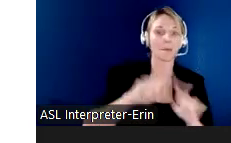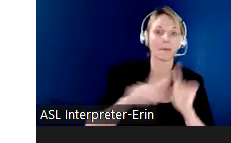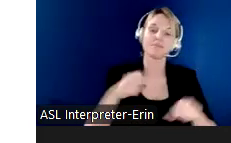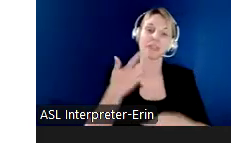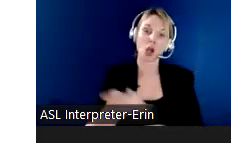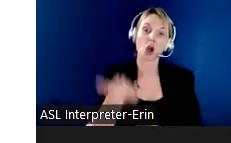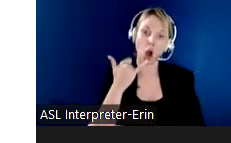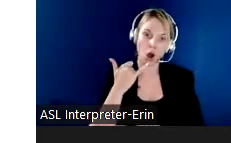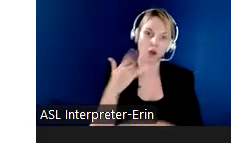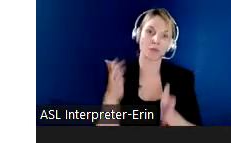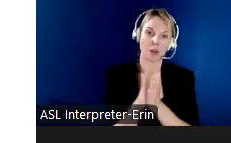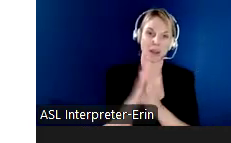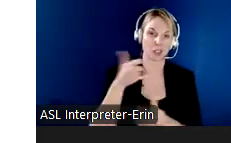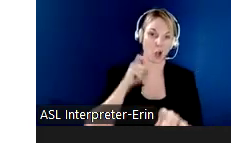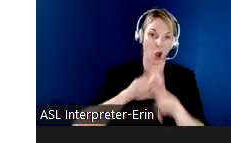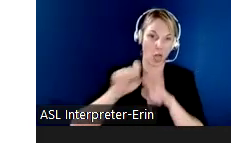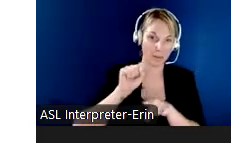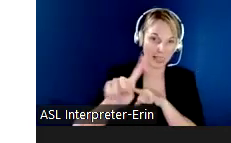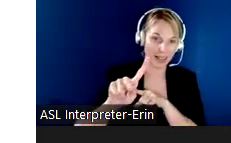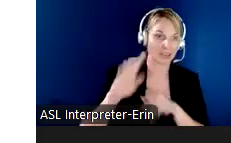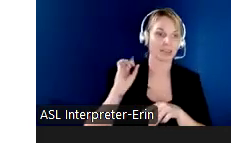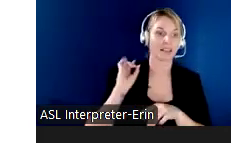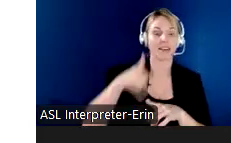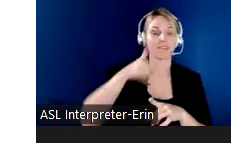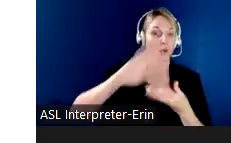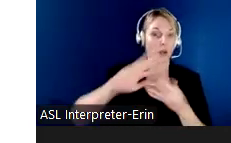call back. The phone number is